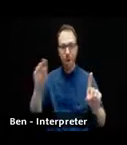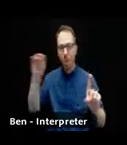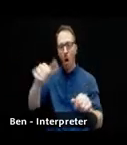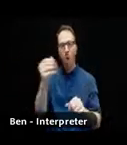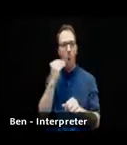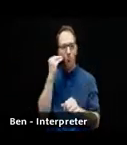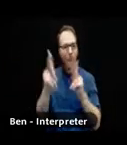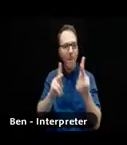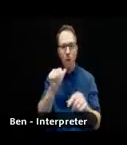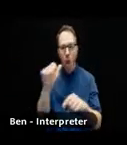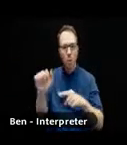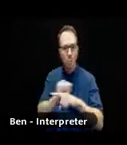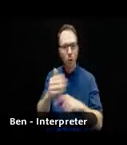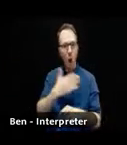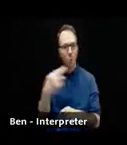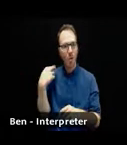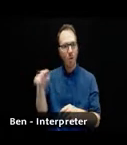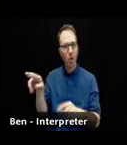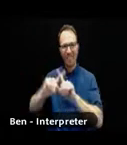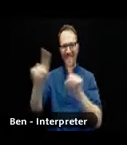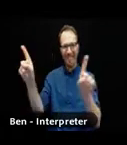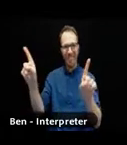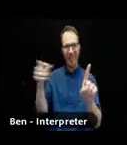didn't practice our religion, right? And so